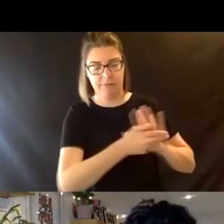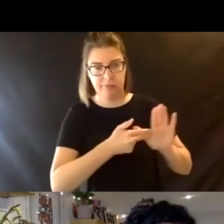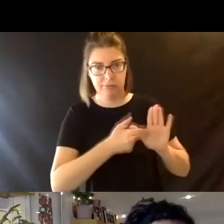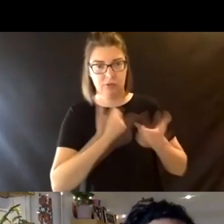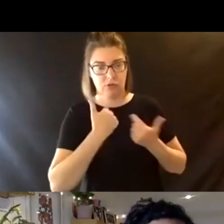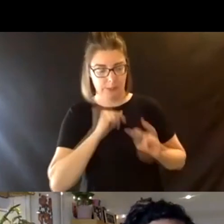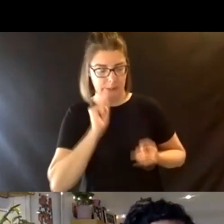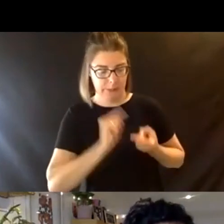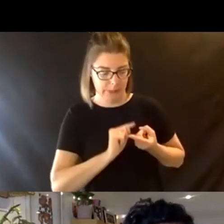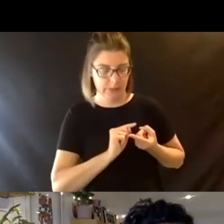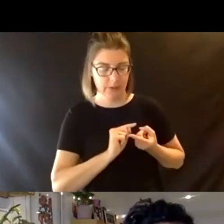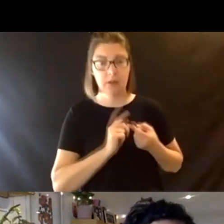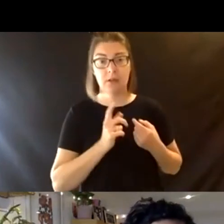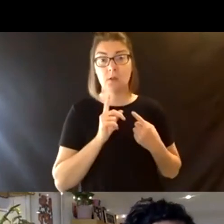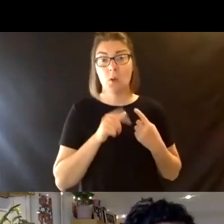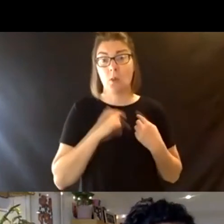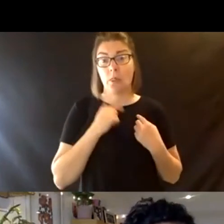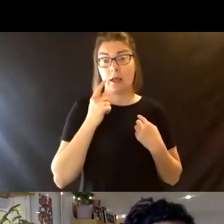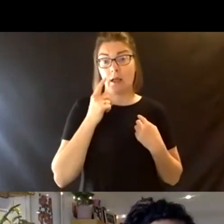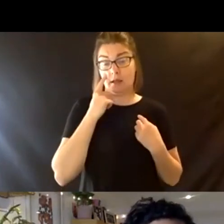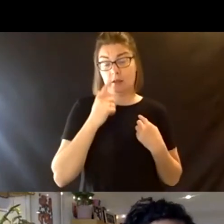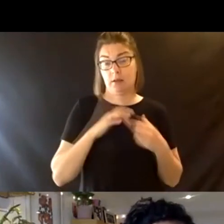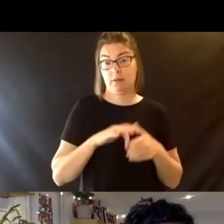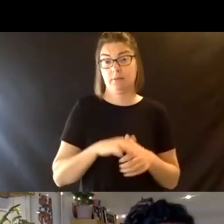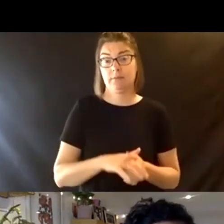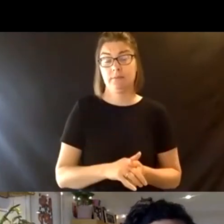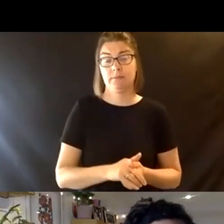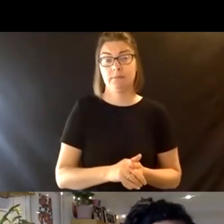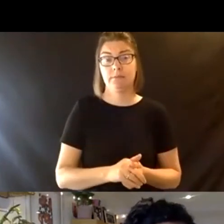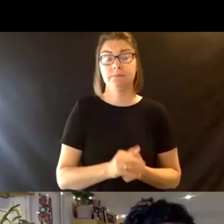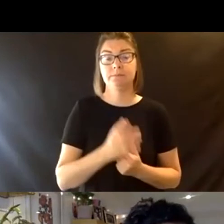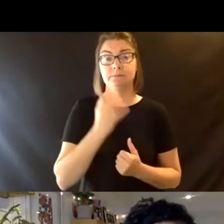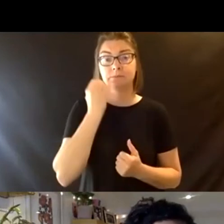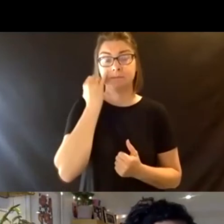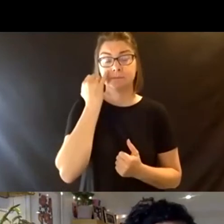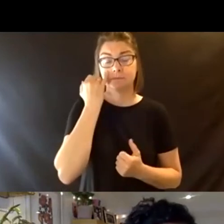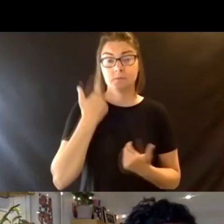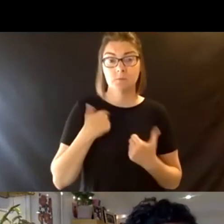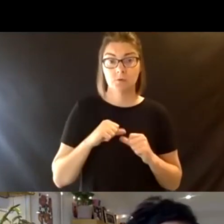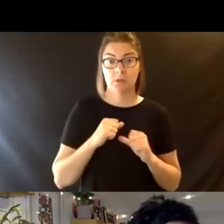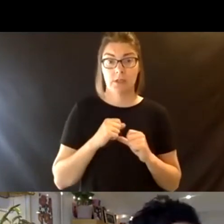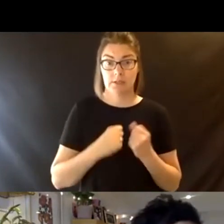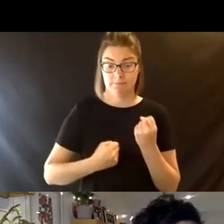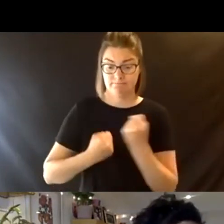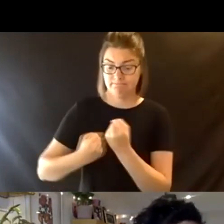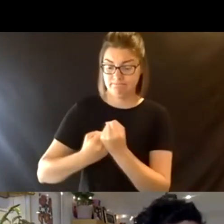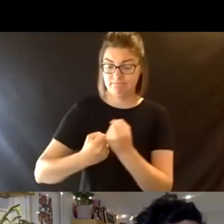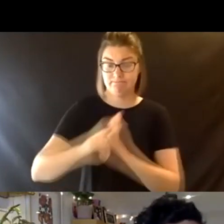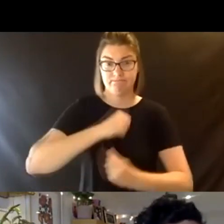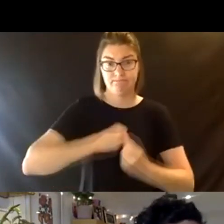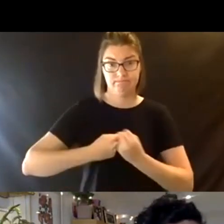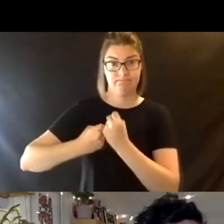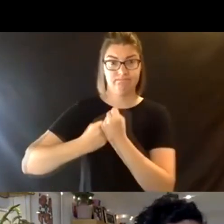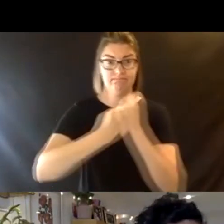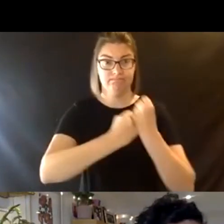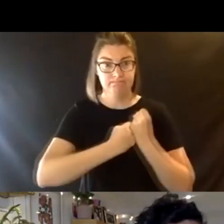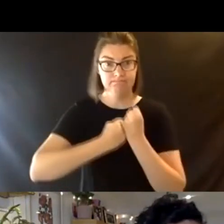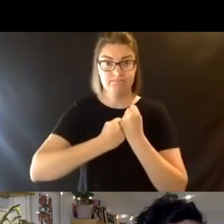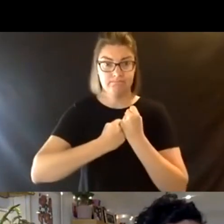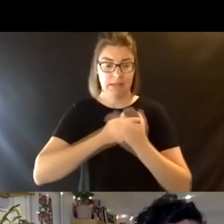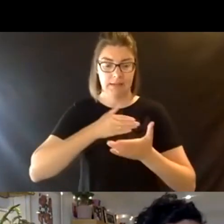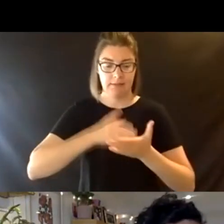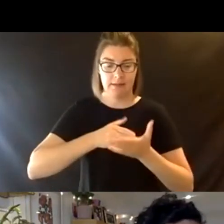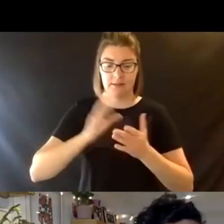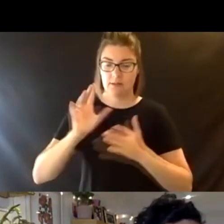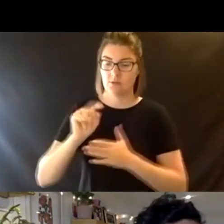all need to be, when we're faced, or if we're trying to be stand in solidarity in the fight against toxic masculinity, we